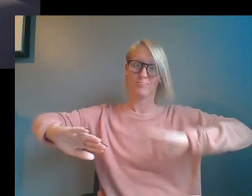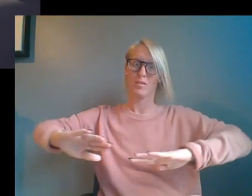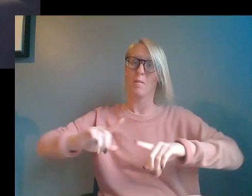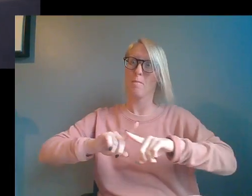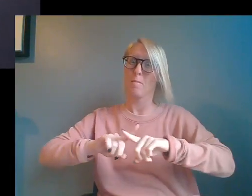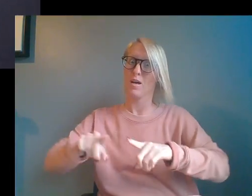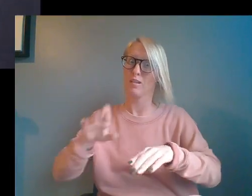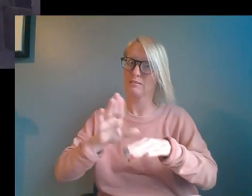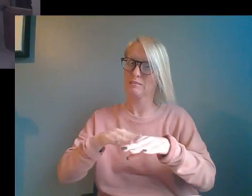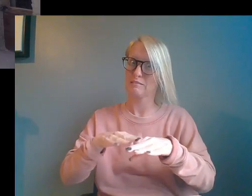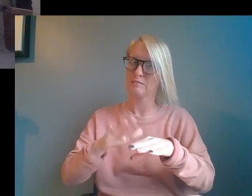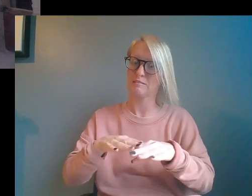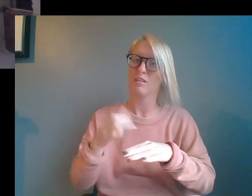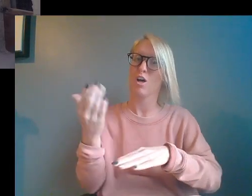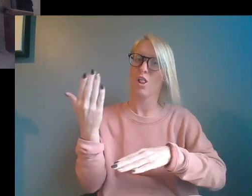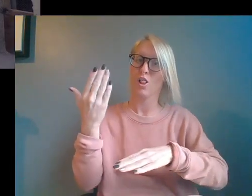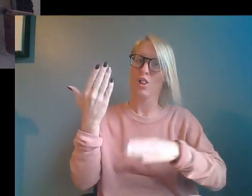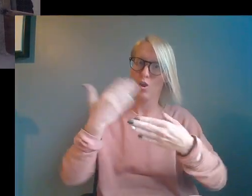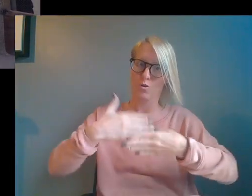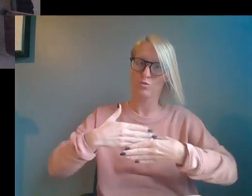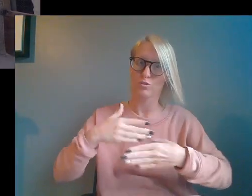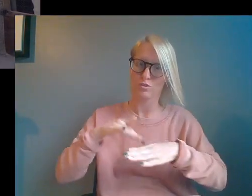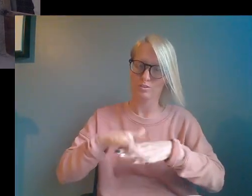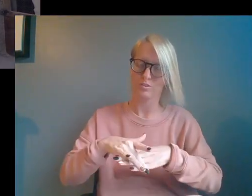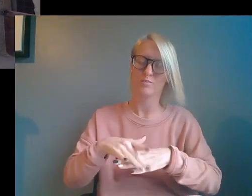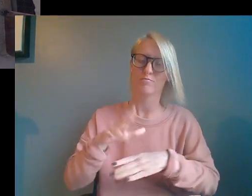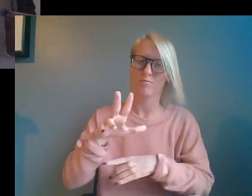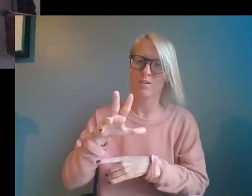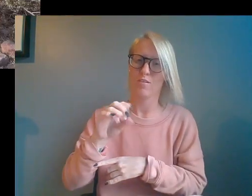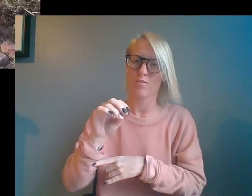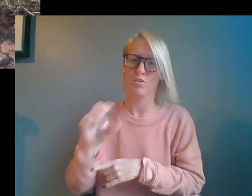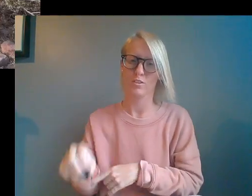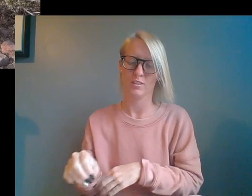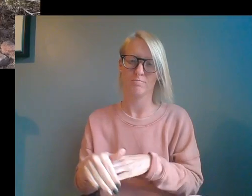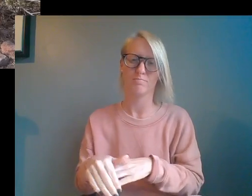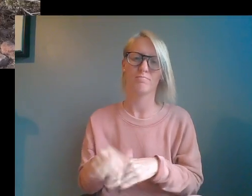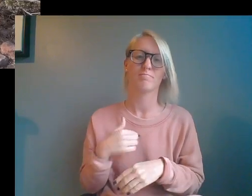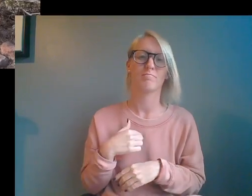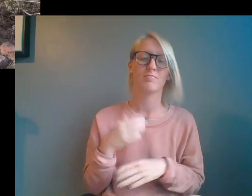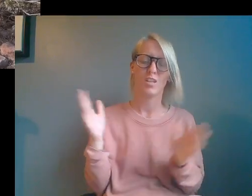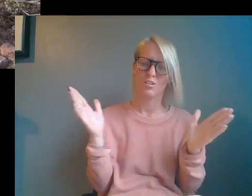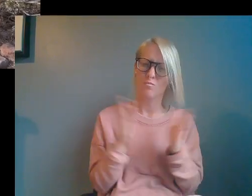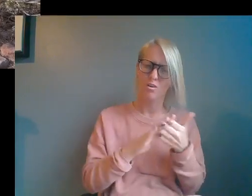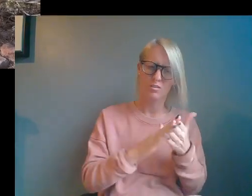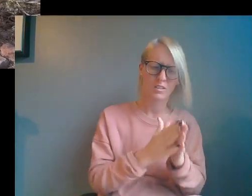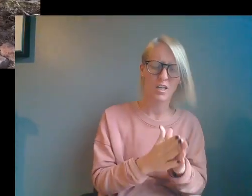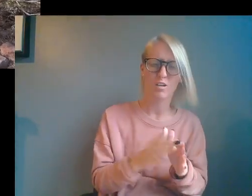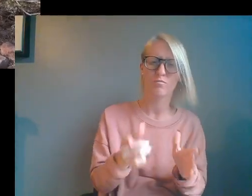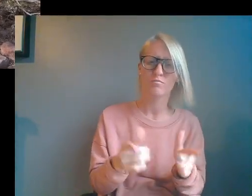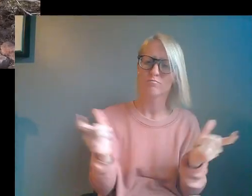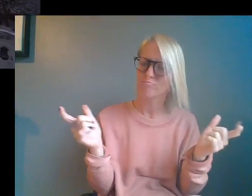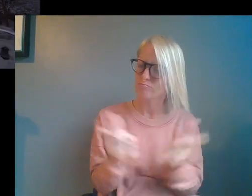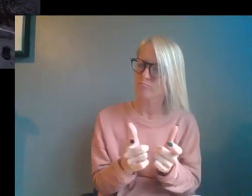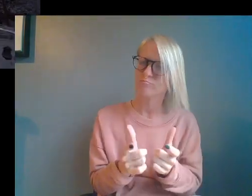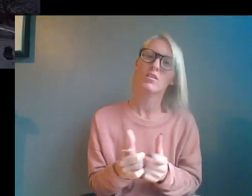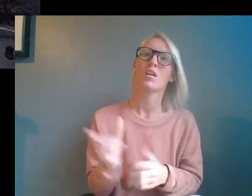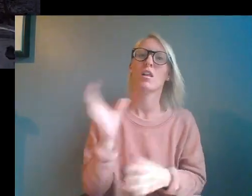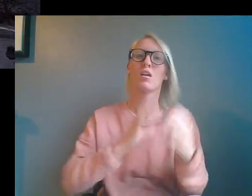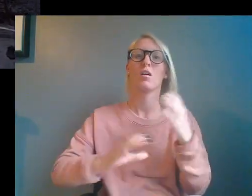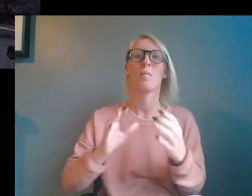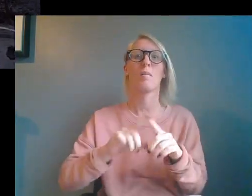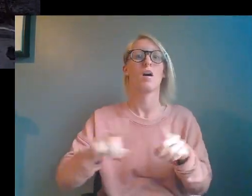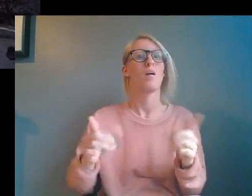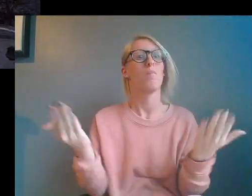5:30 when we came. The small town had a few more things to explore, but most of it was closed, and so we headed on to our next